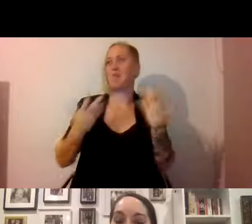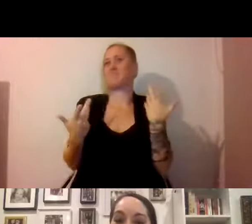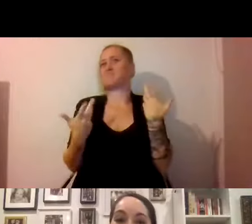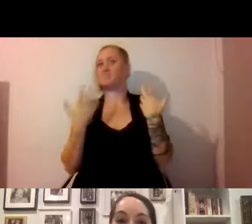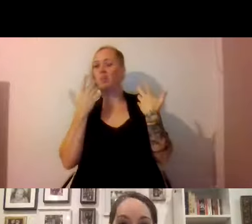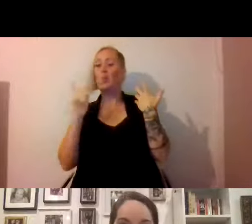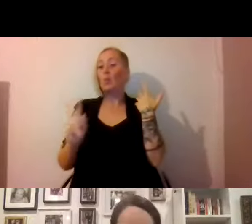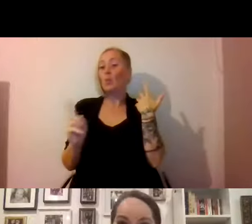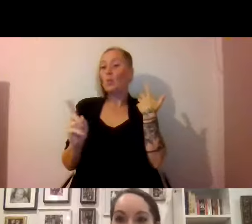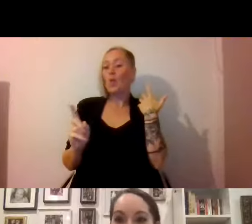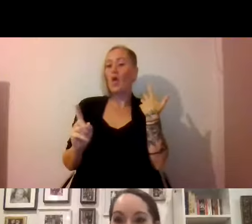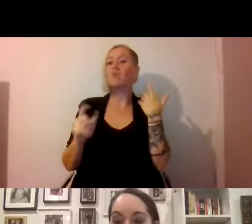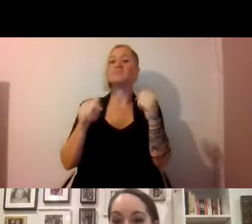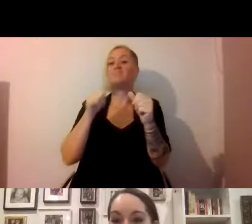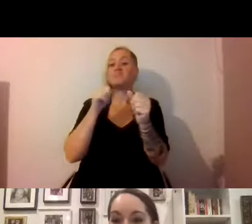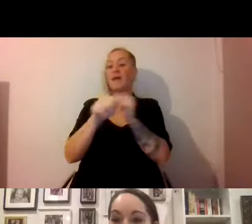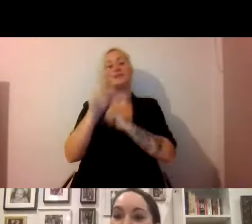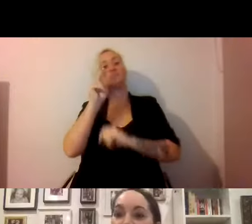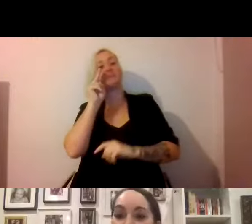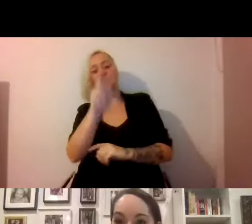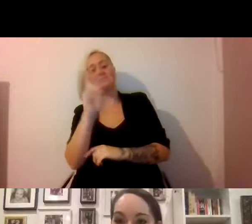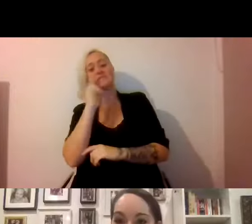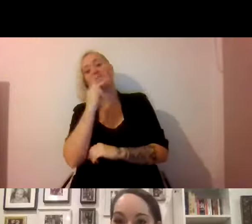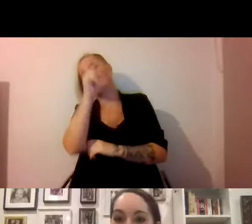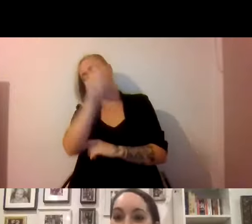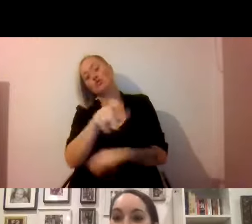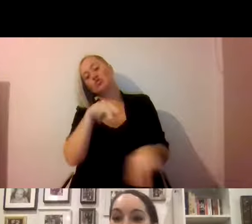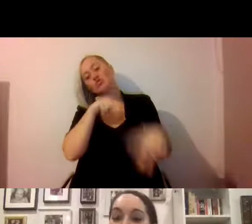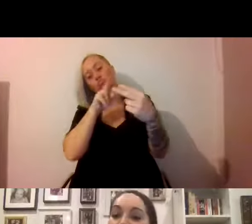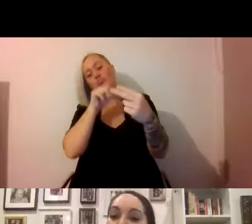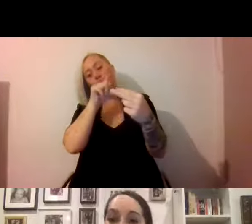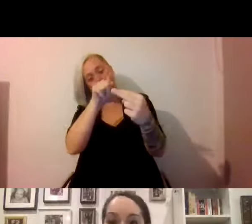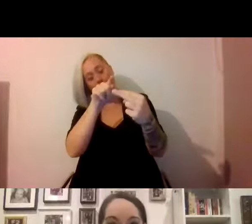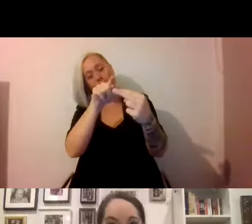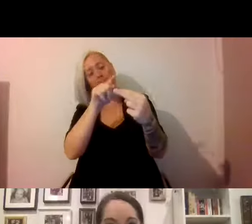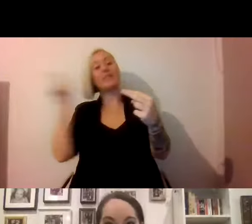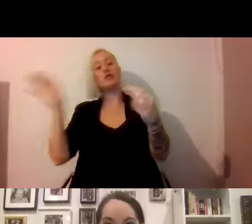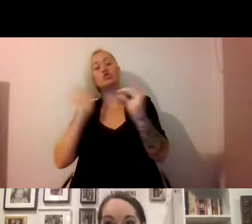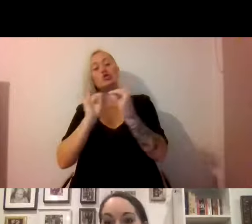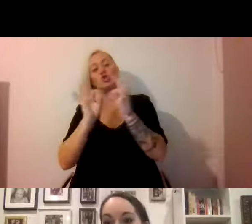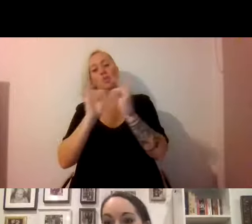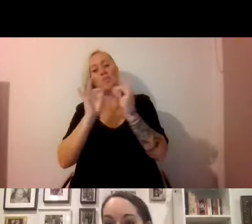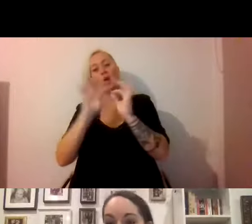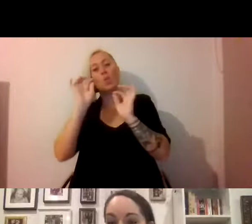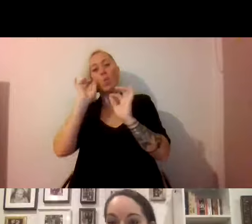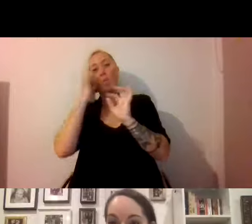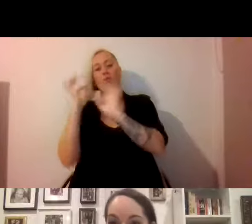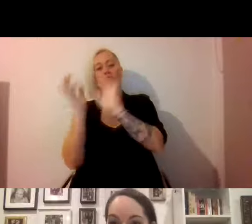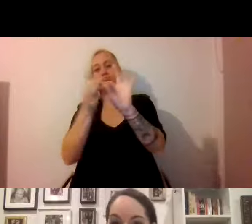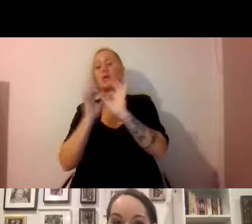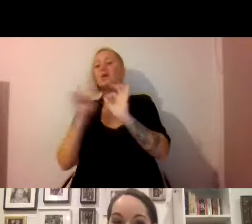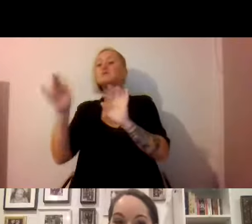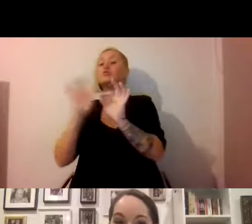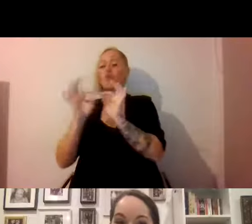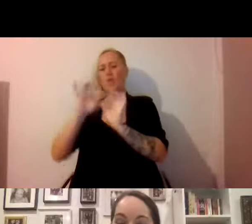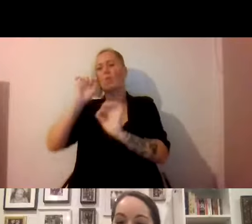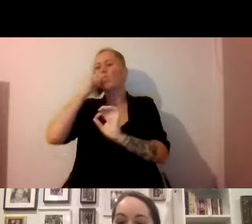thing to do is to keep your eyes on the person that you're addressing, and that interpreter will make sure that they can be seen by the deaf